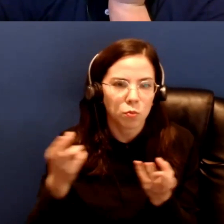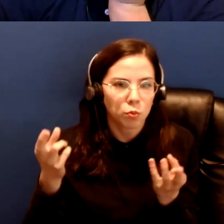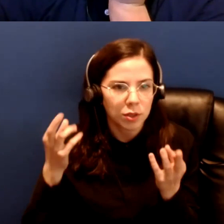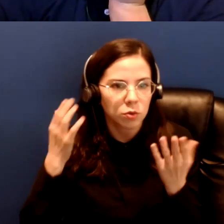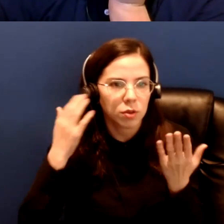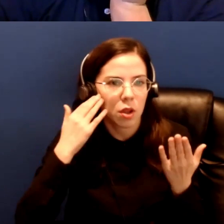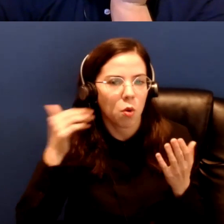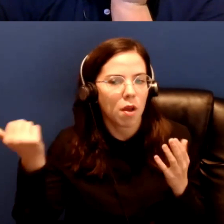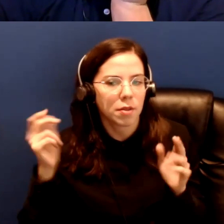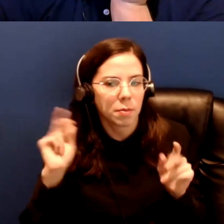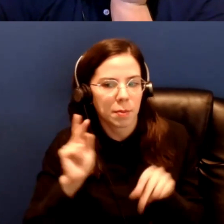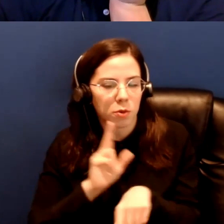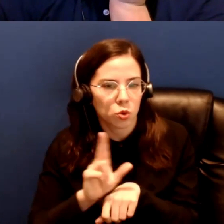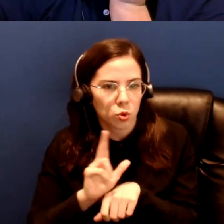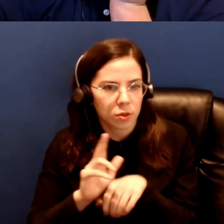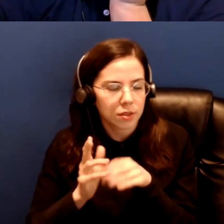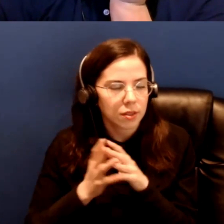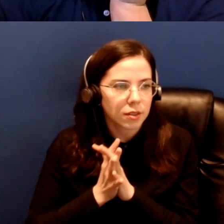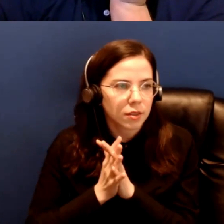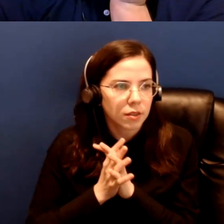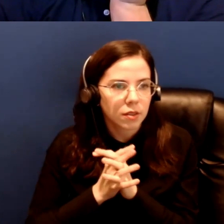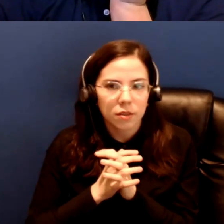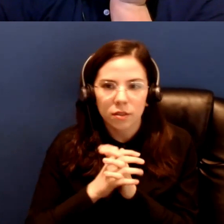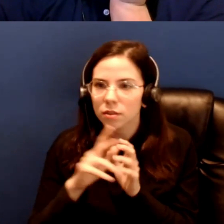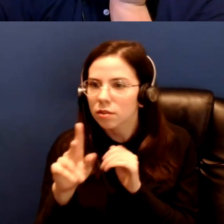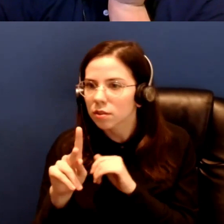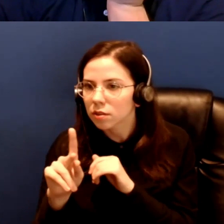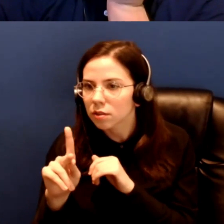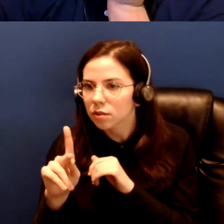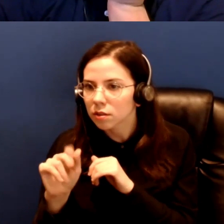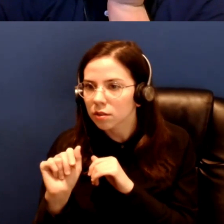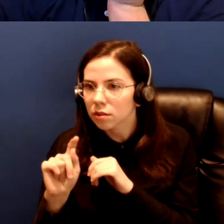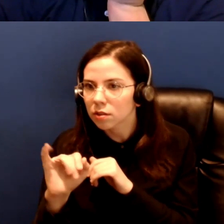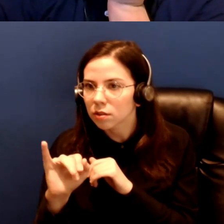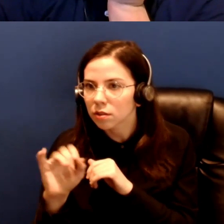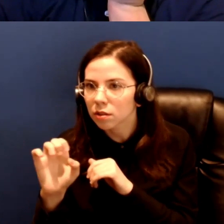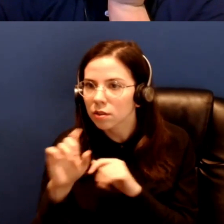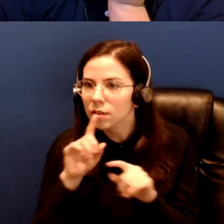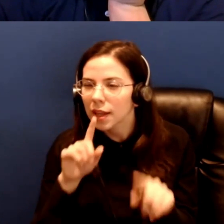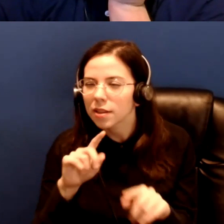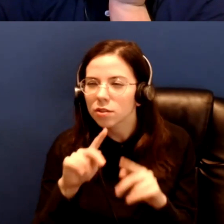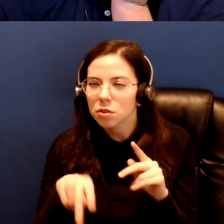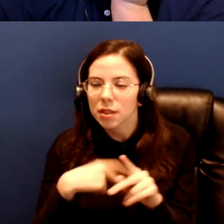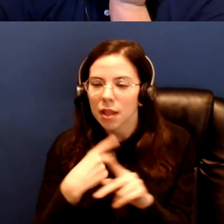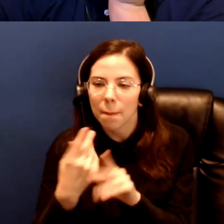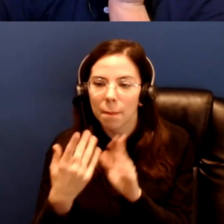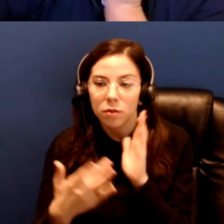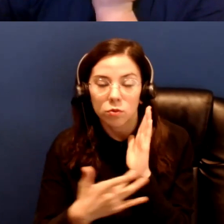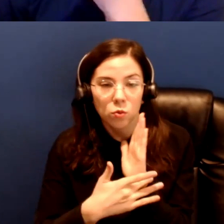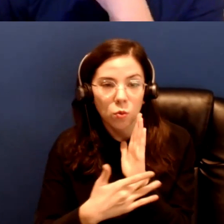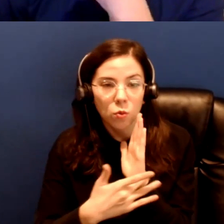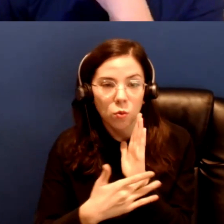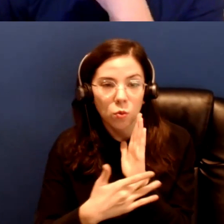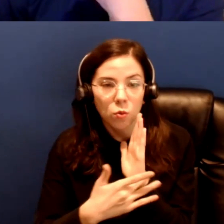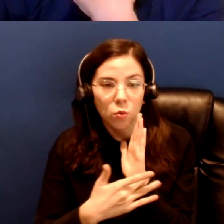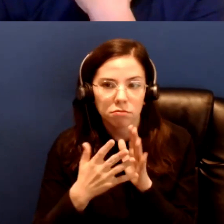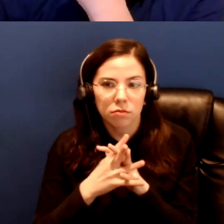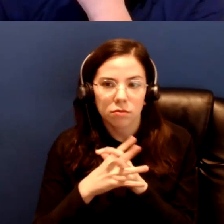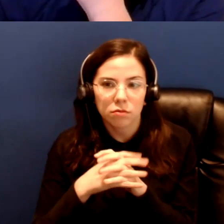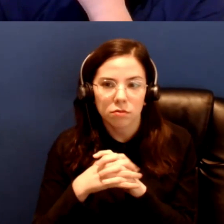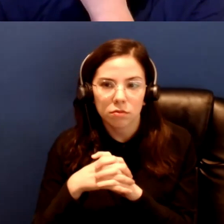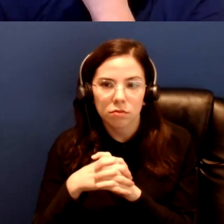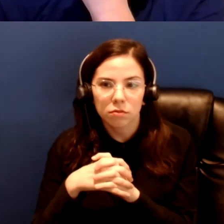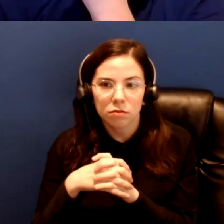using. Um, Katie, to answer the types of tools, I've used